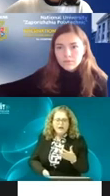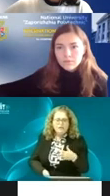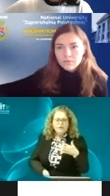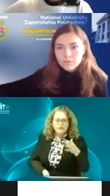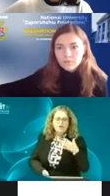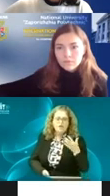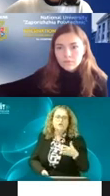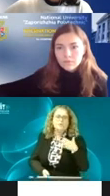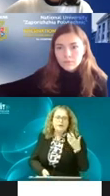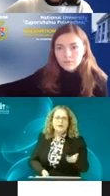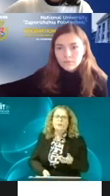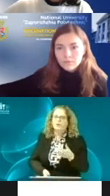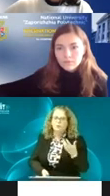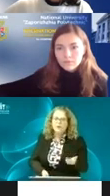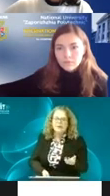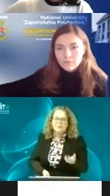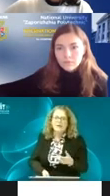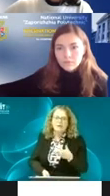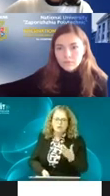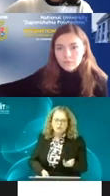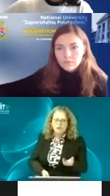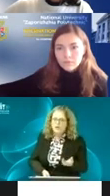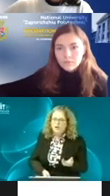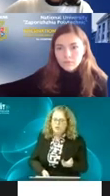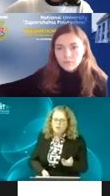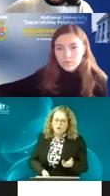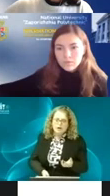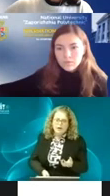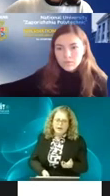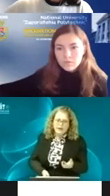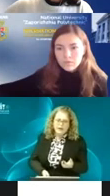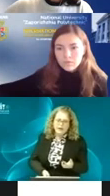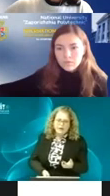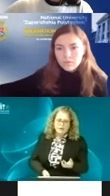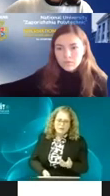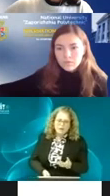where we had the voice search beginning with Google coming in, a